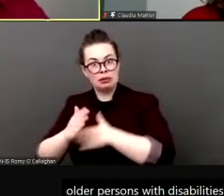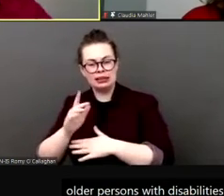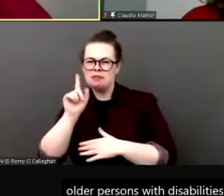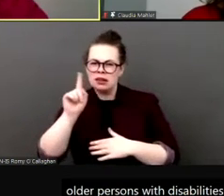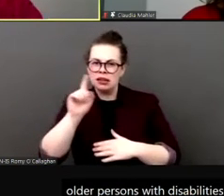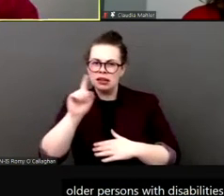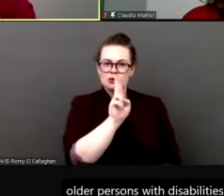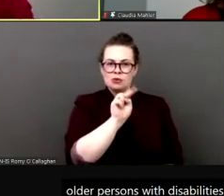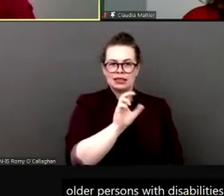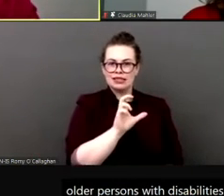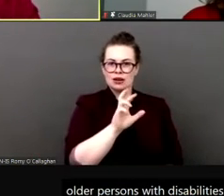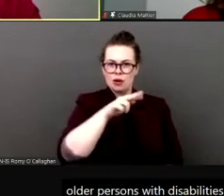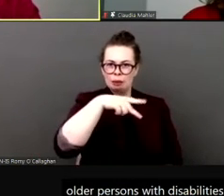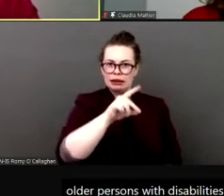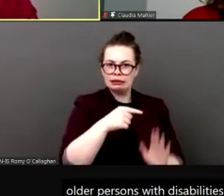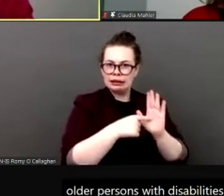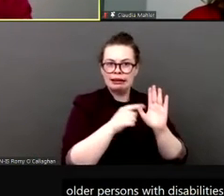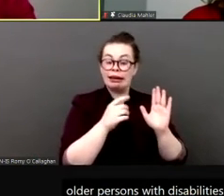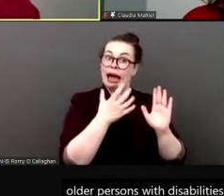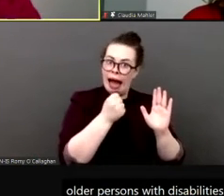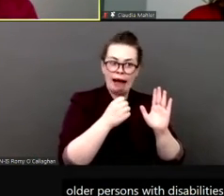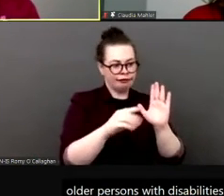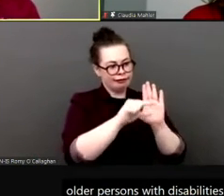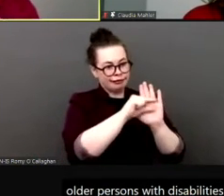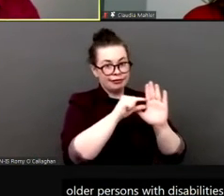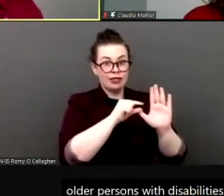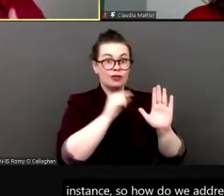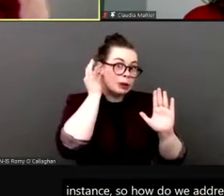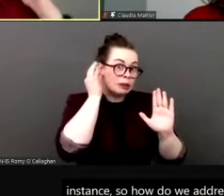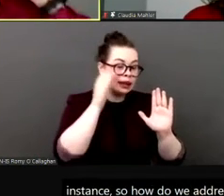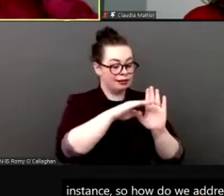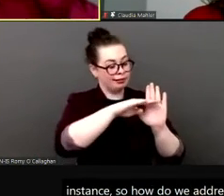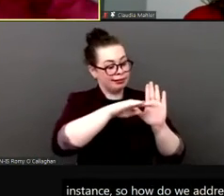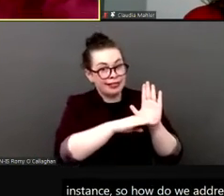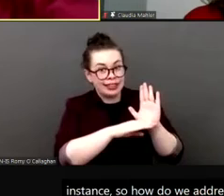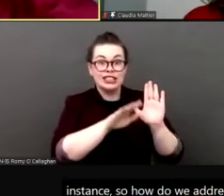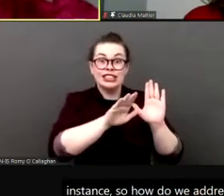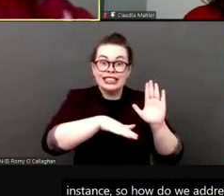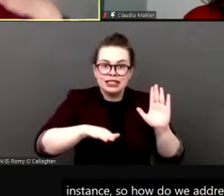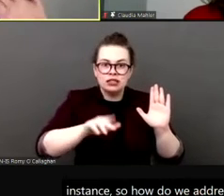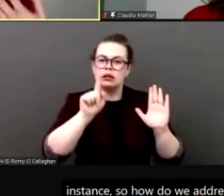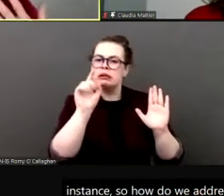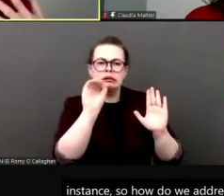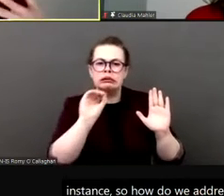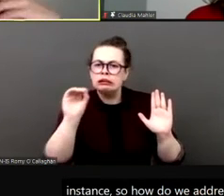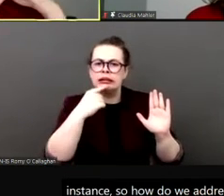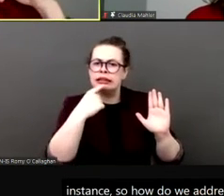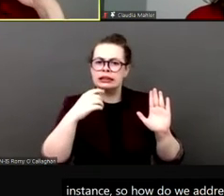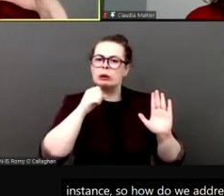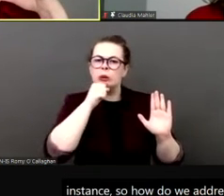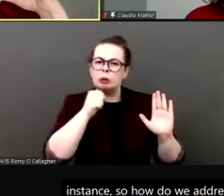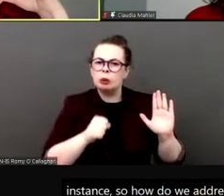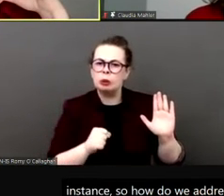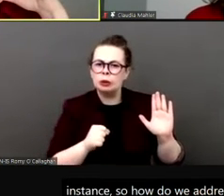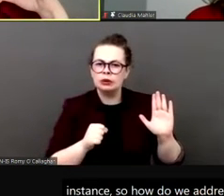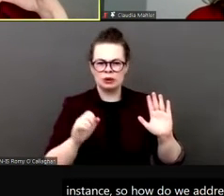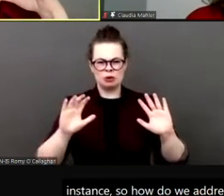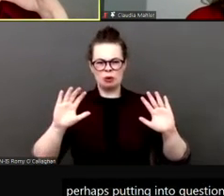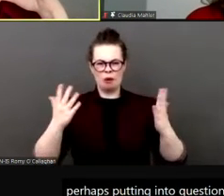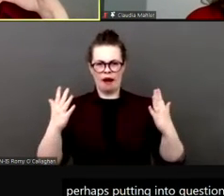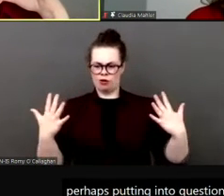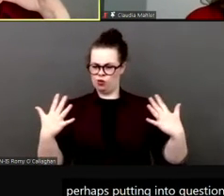overlap without reinventing or perhaps putting into question existing standards? How should we go about doing